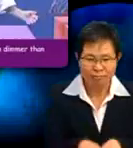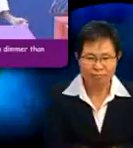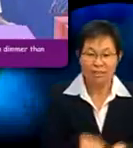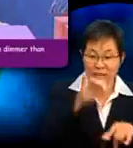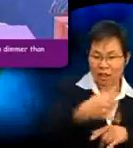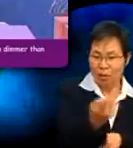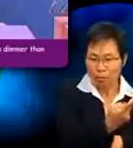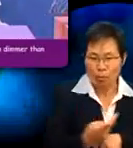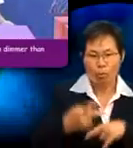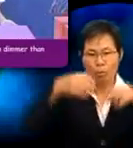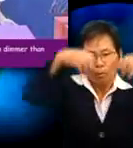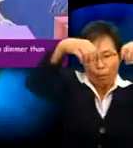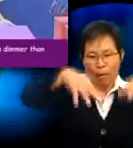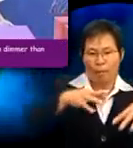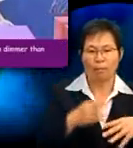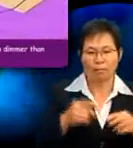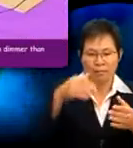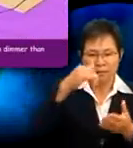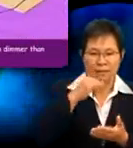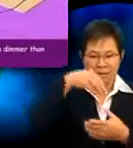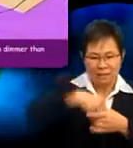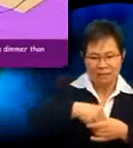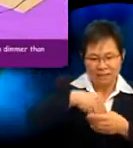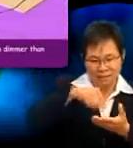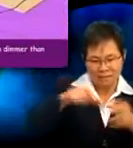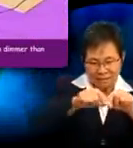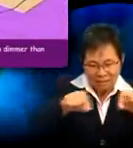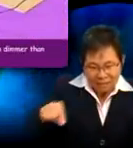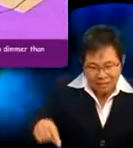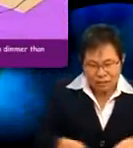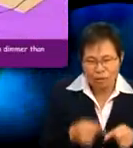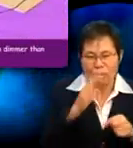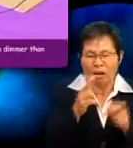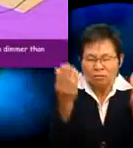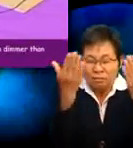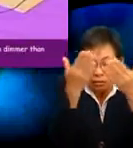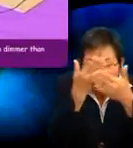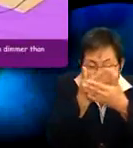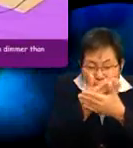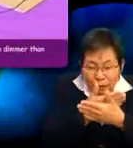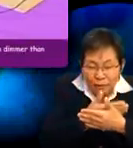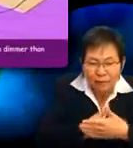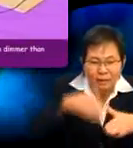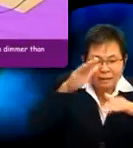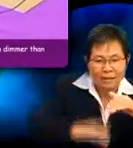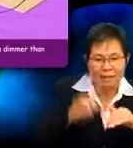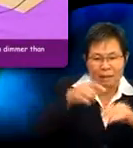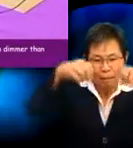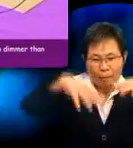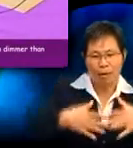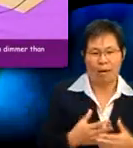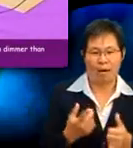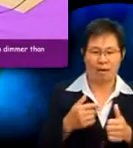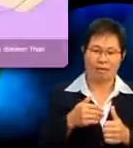Yes, both bulbs in this circuit are much dimmer than the bulb in the first